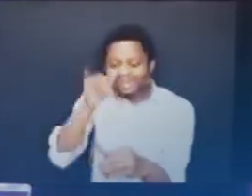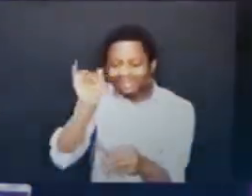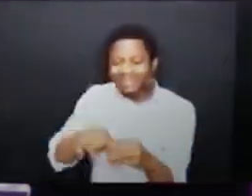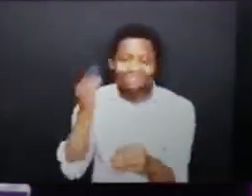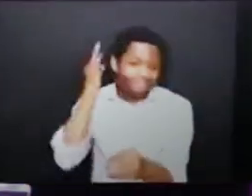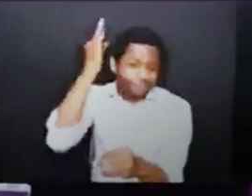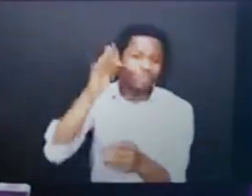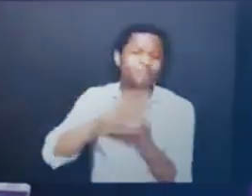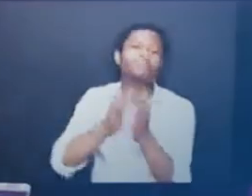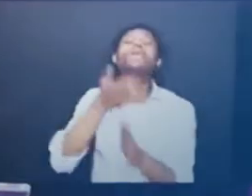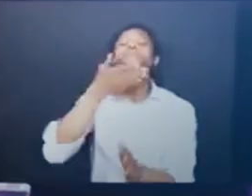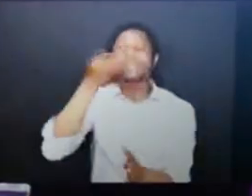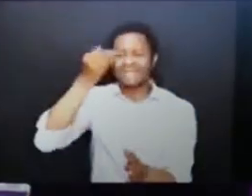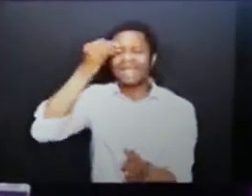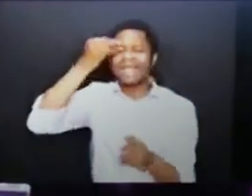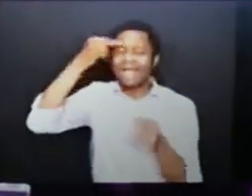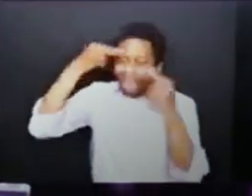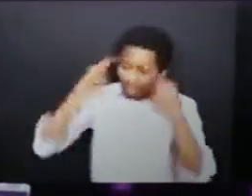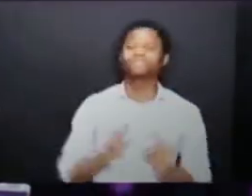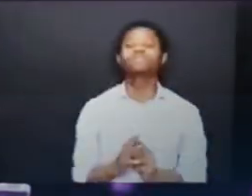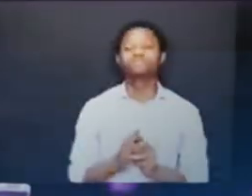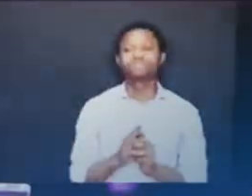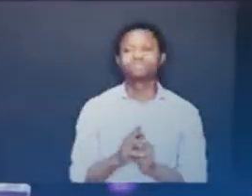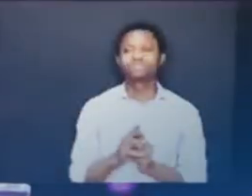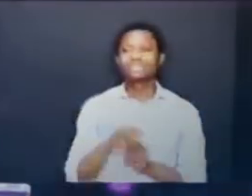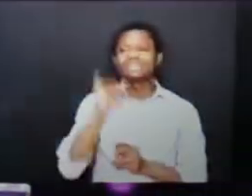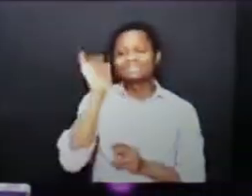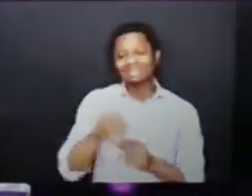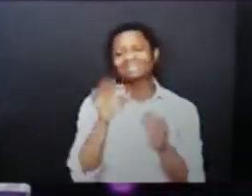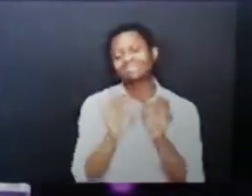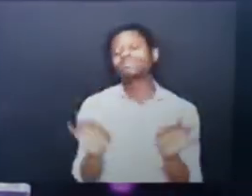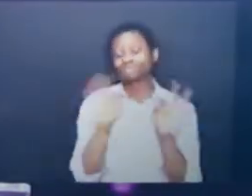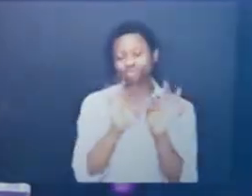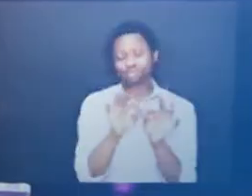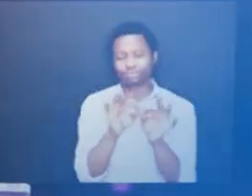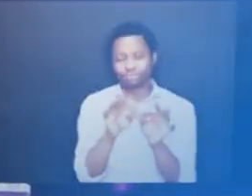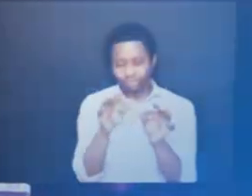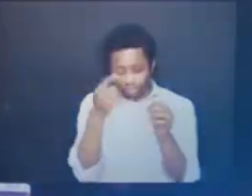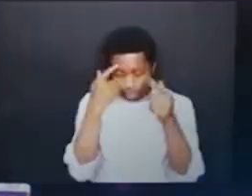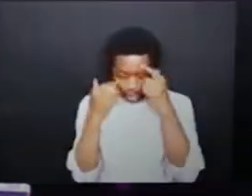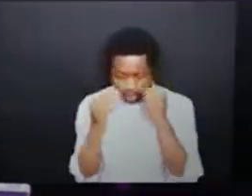great future. So Jeremiah chapter